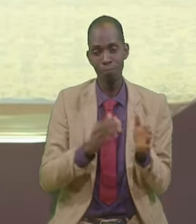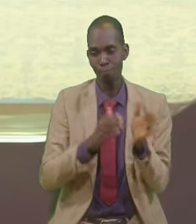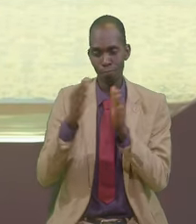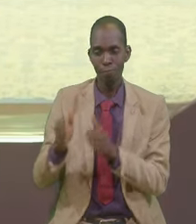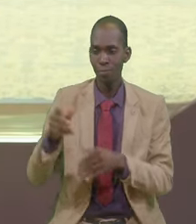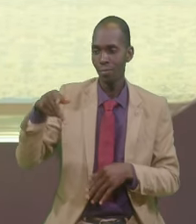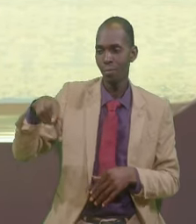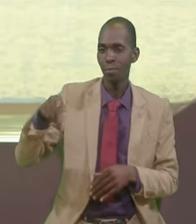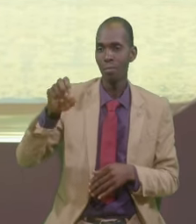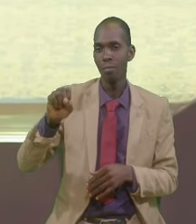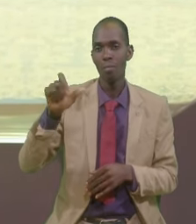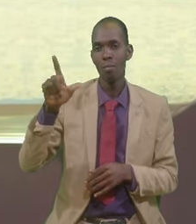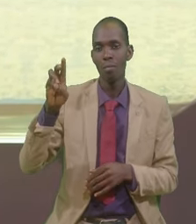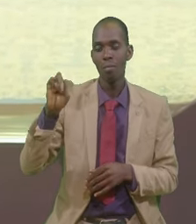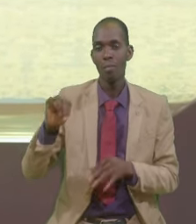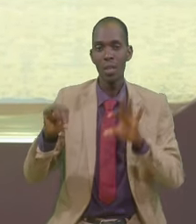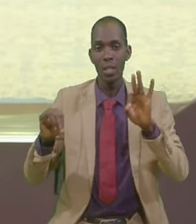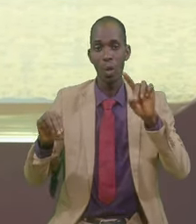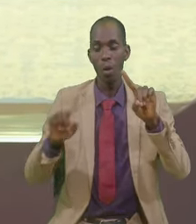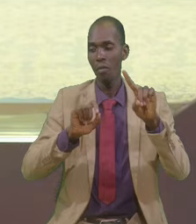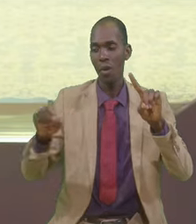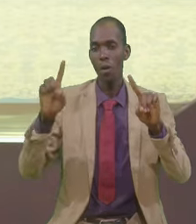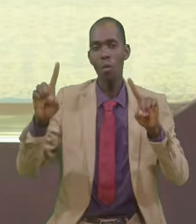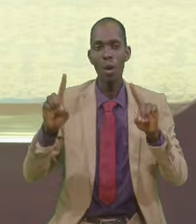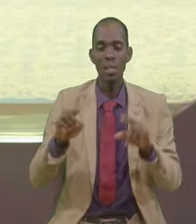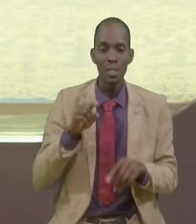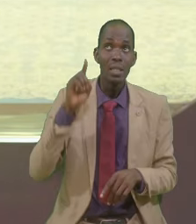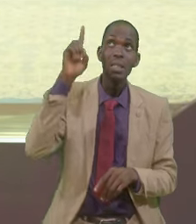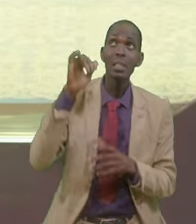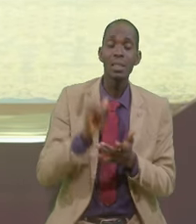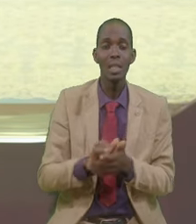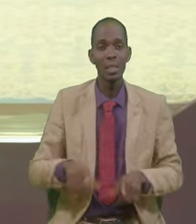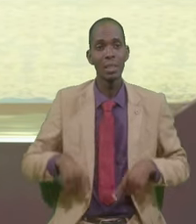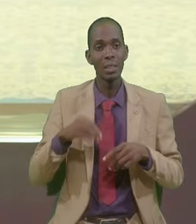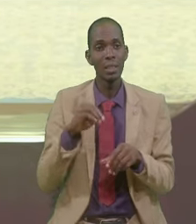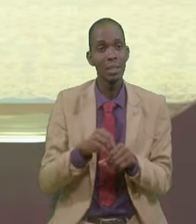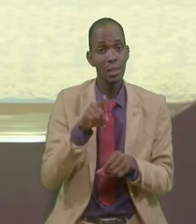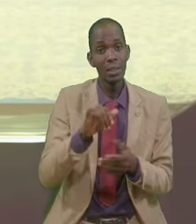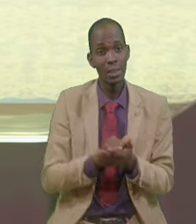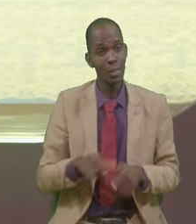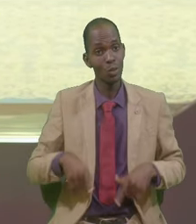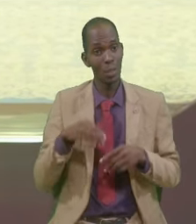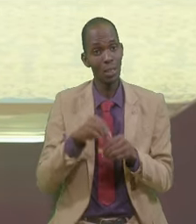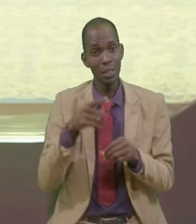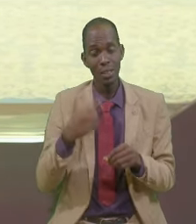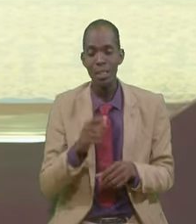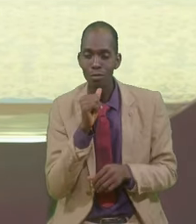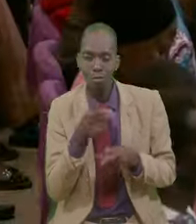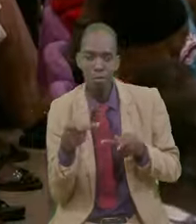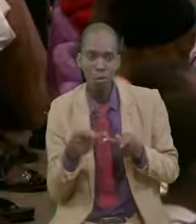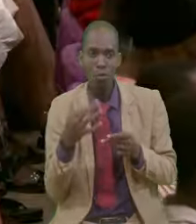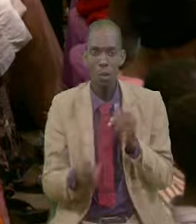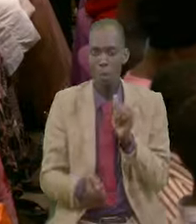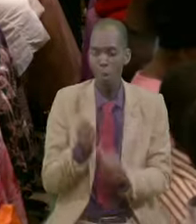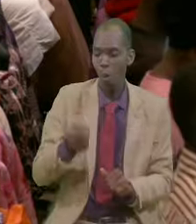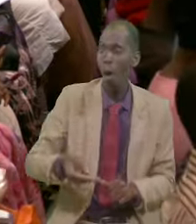Psalm 91, I'm reading from verse 1. He that dwelleth in the secret place of the Most High, is he here tonight?